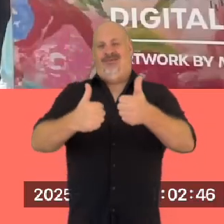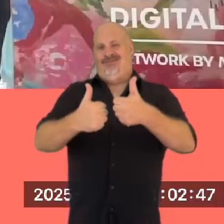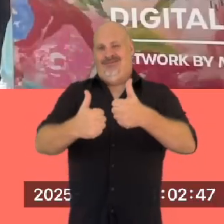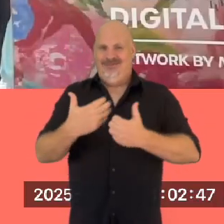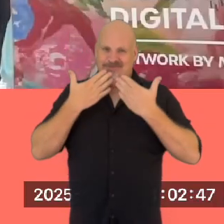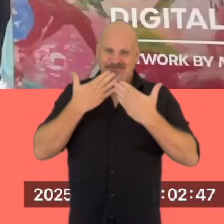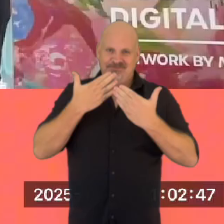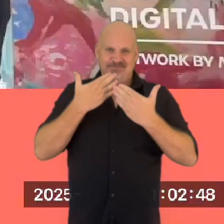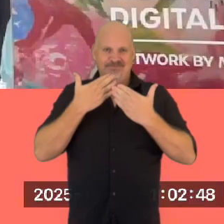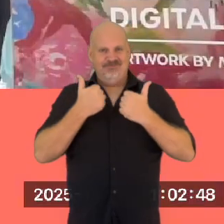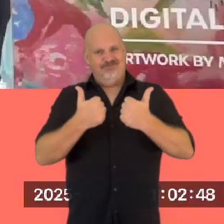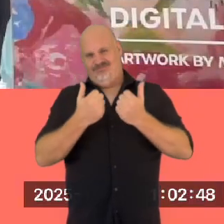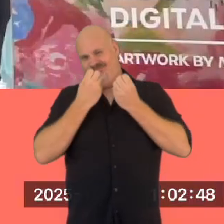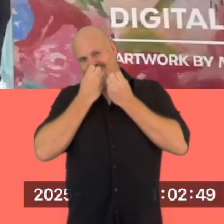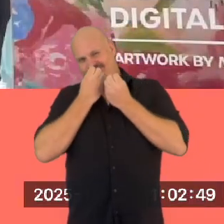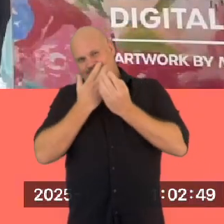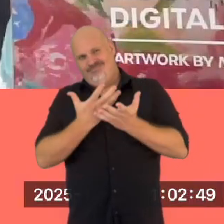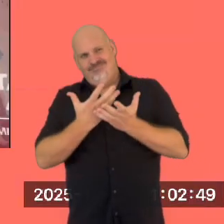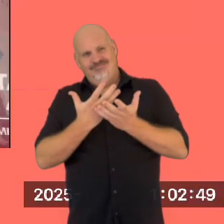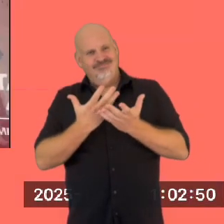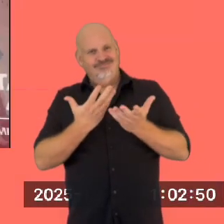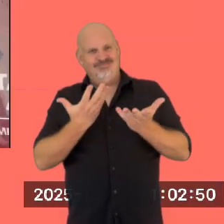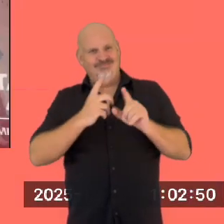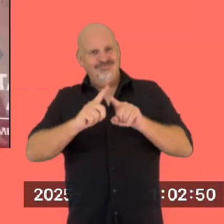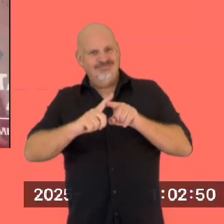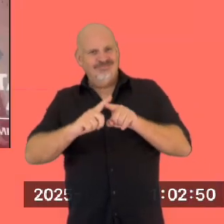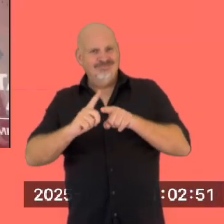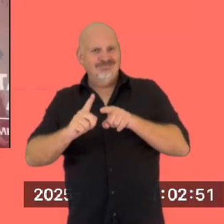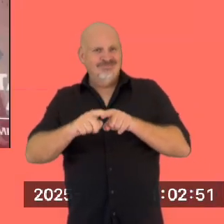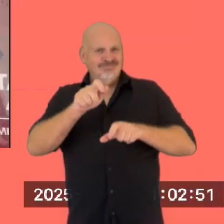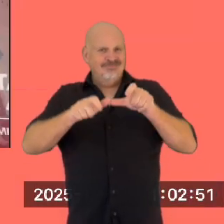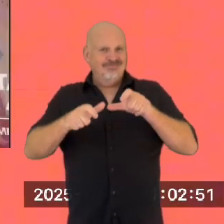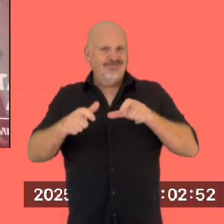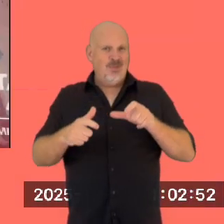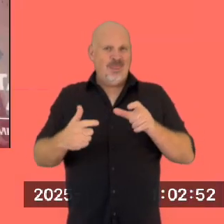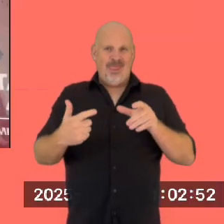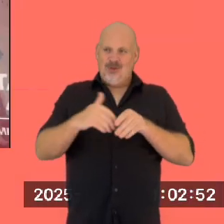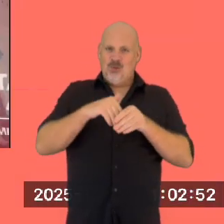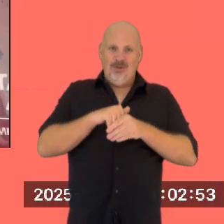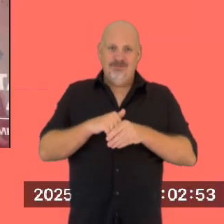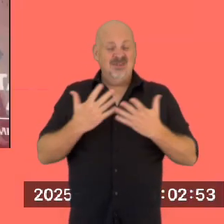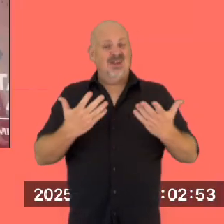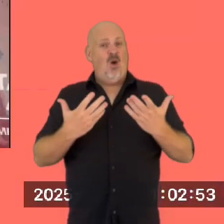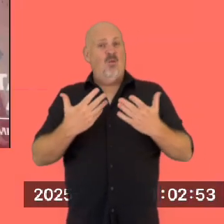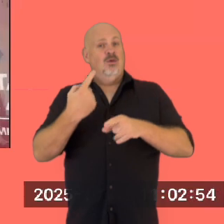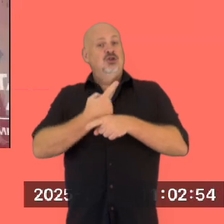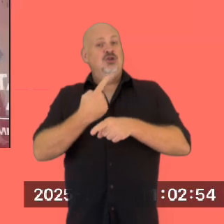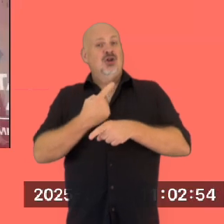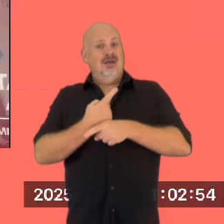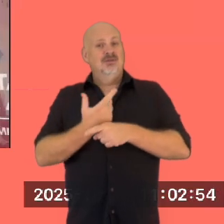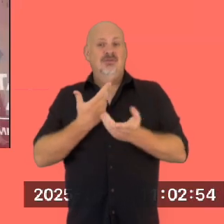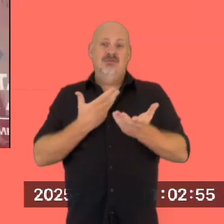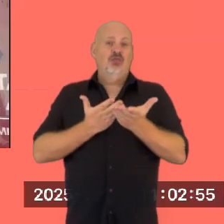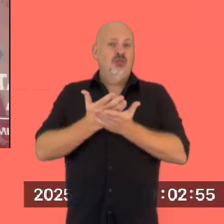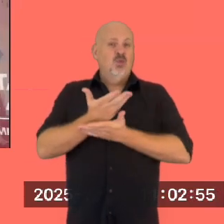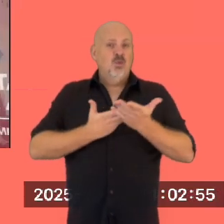London. Thank you so much, Freya. It's amazing to see all of those participants who are going to be joining us. I'm just going through